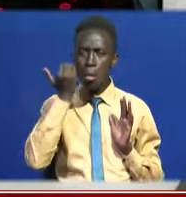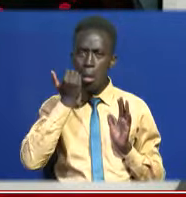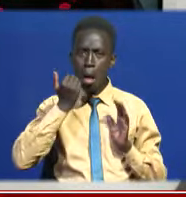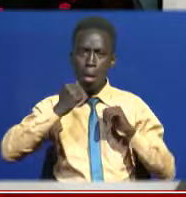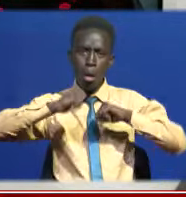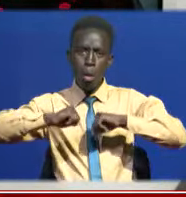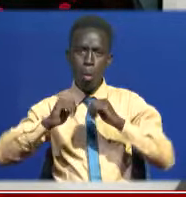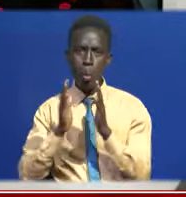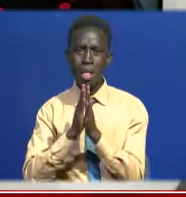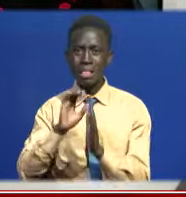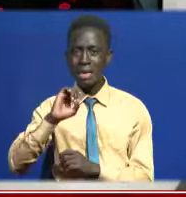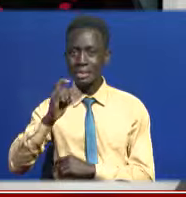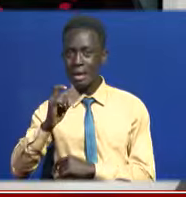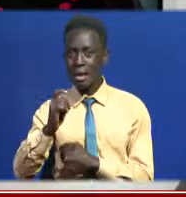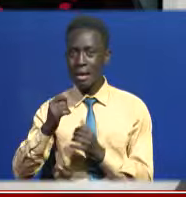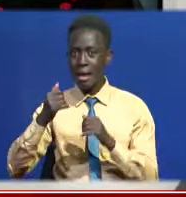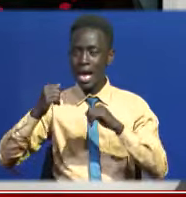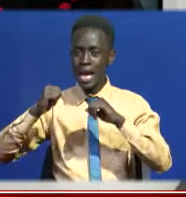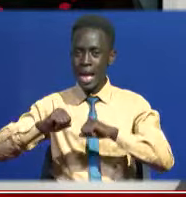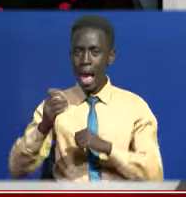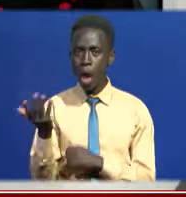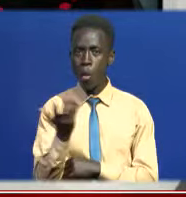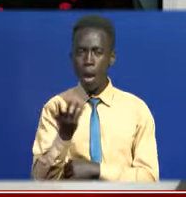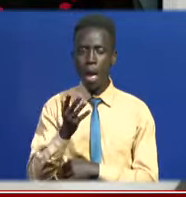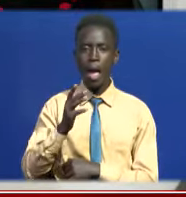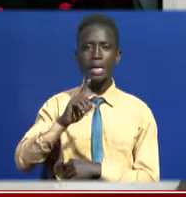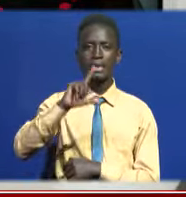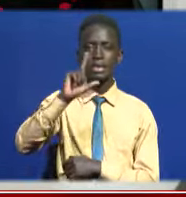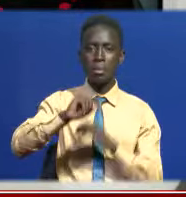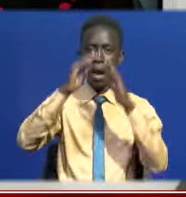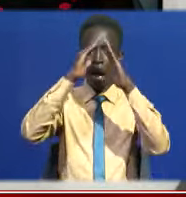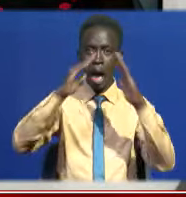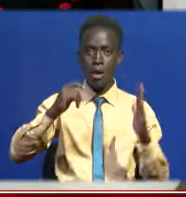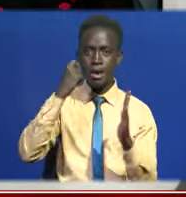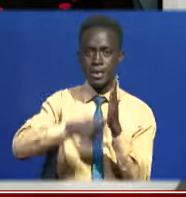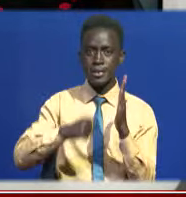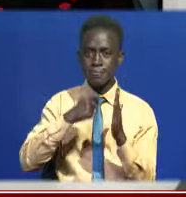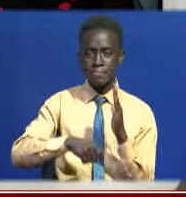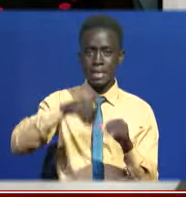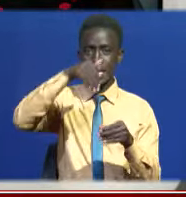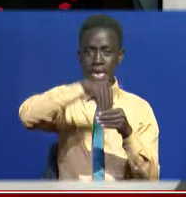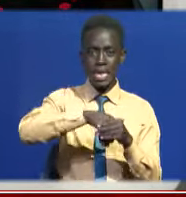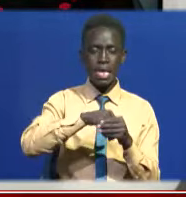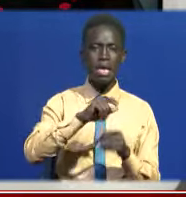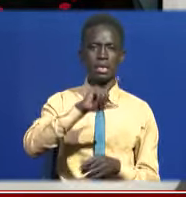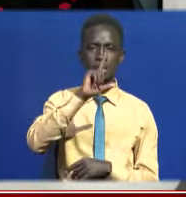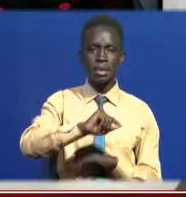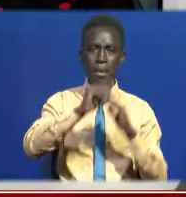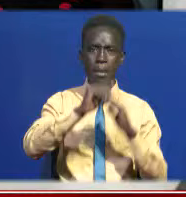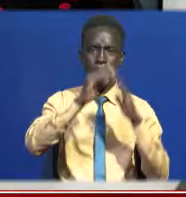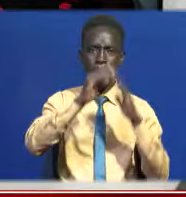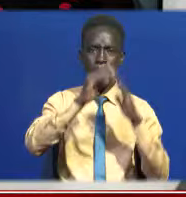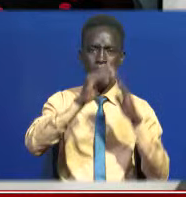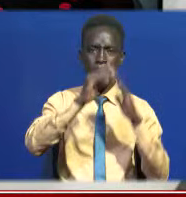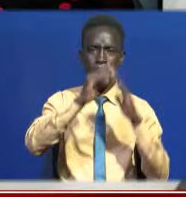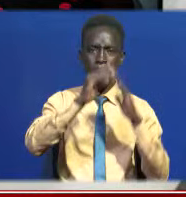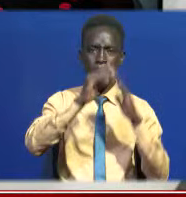the implementation of the Affordable Housing Levy contained in the Affordable Housing Act. Koome